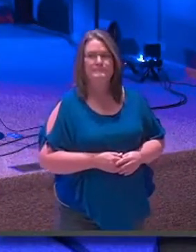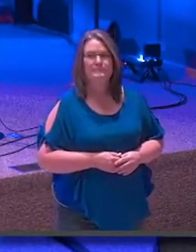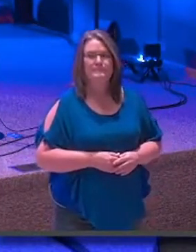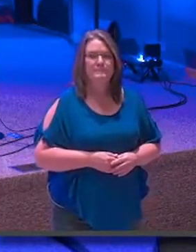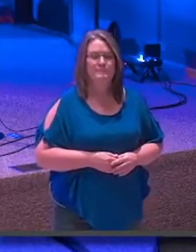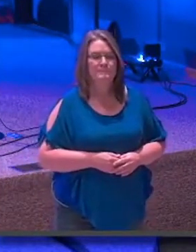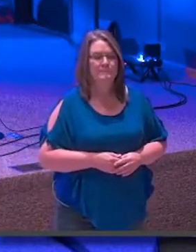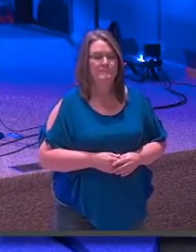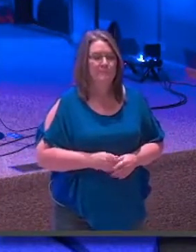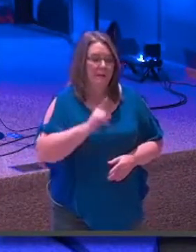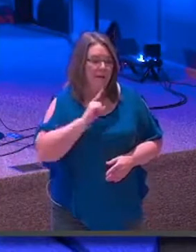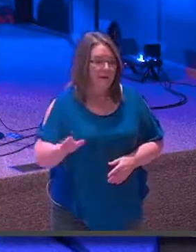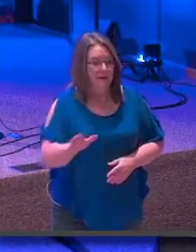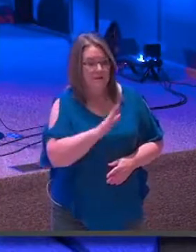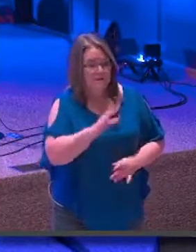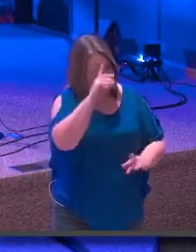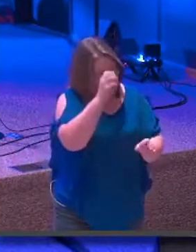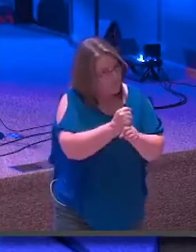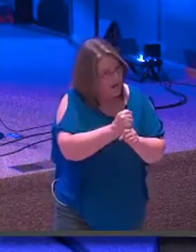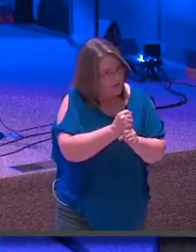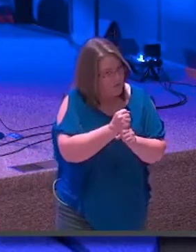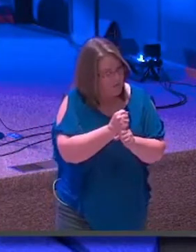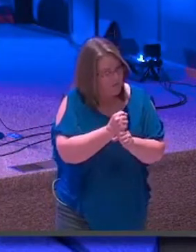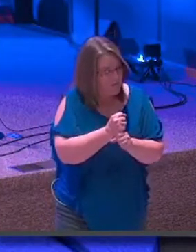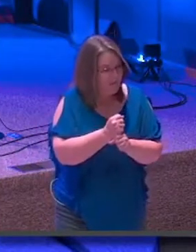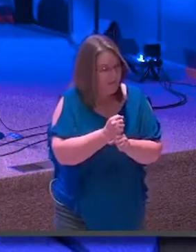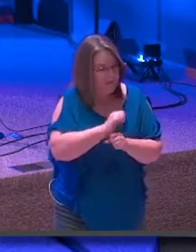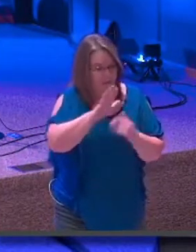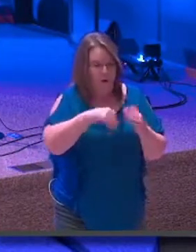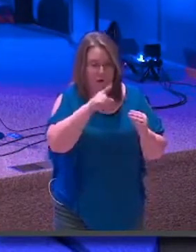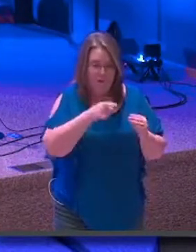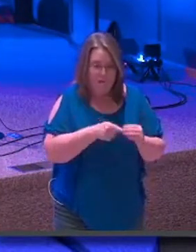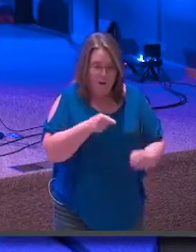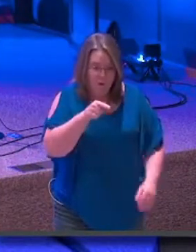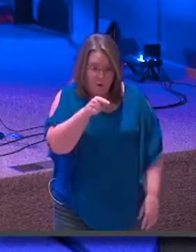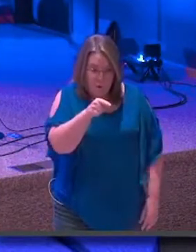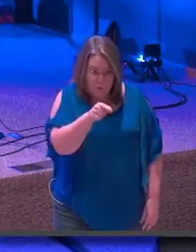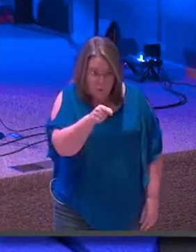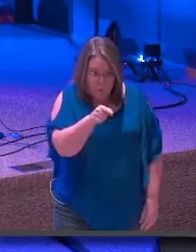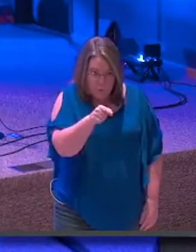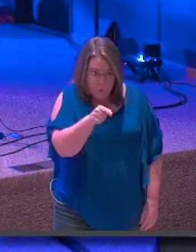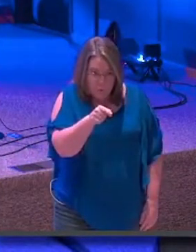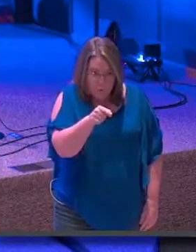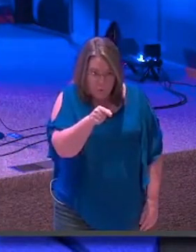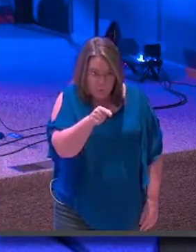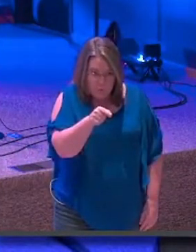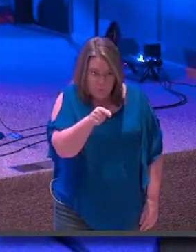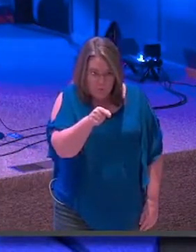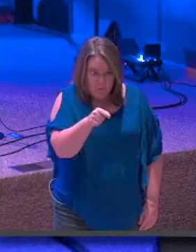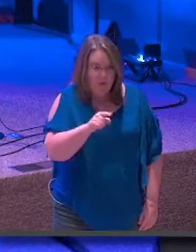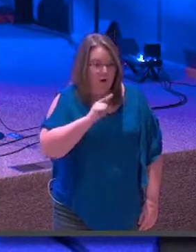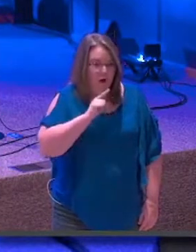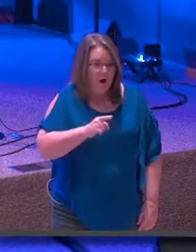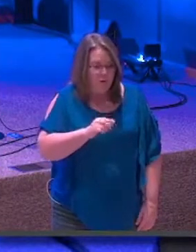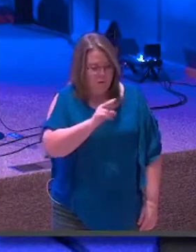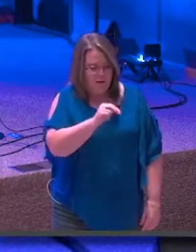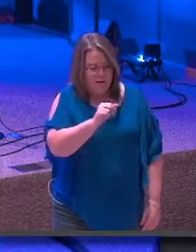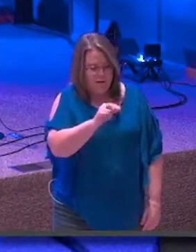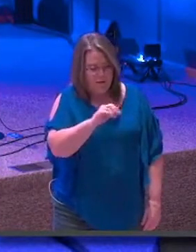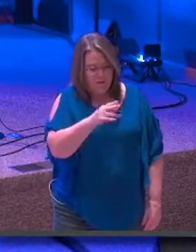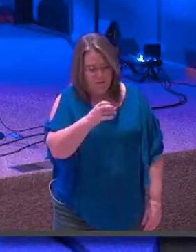Is your faith all about you? Are you a narcissist? Are